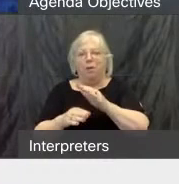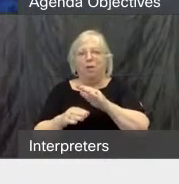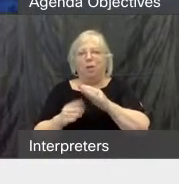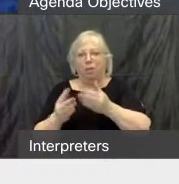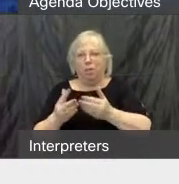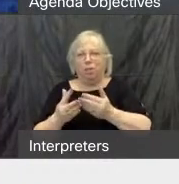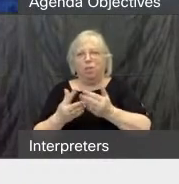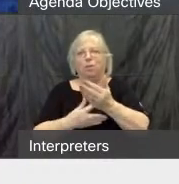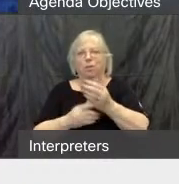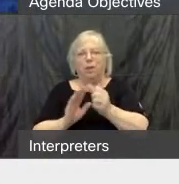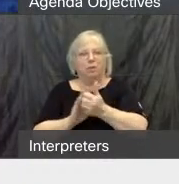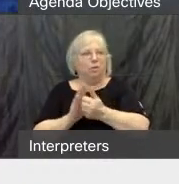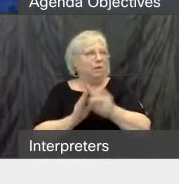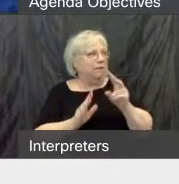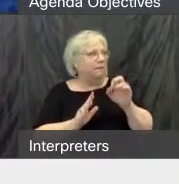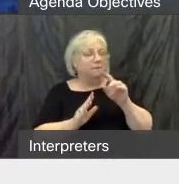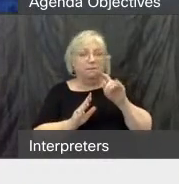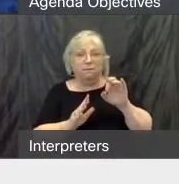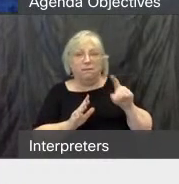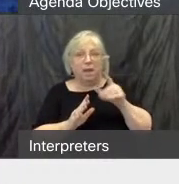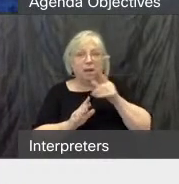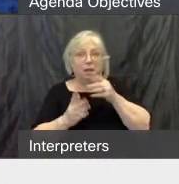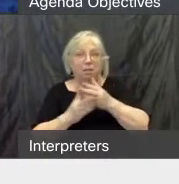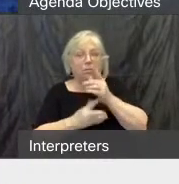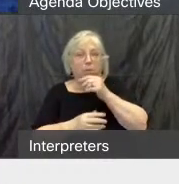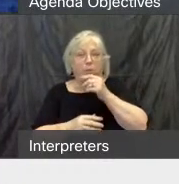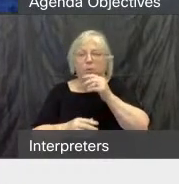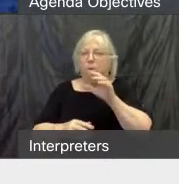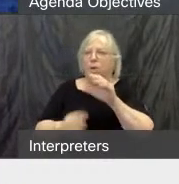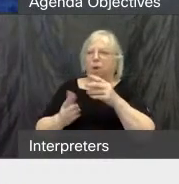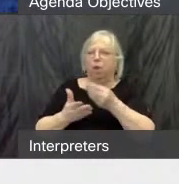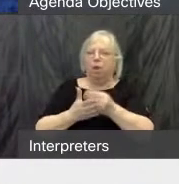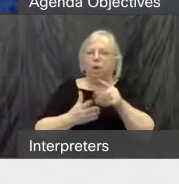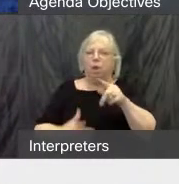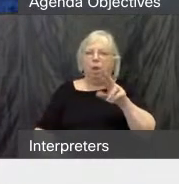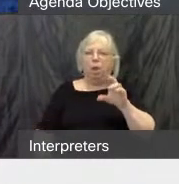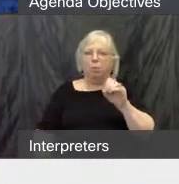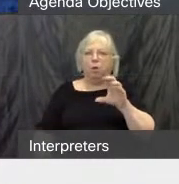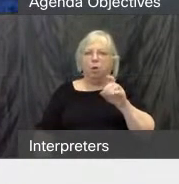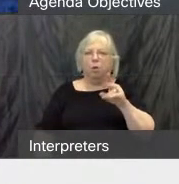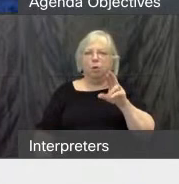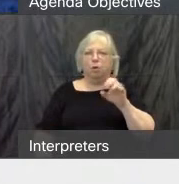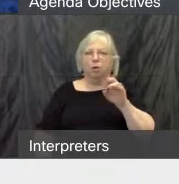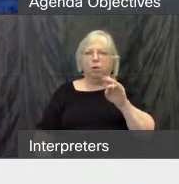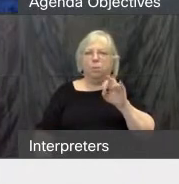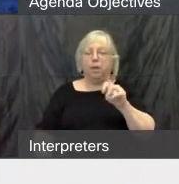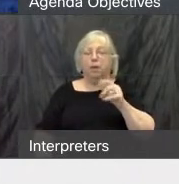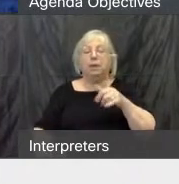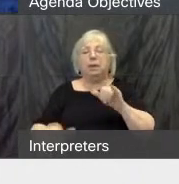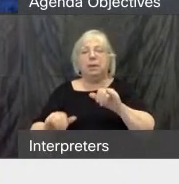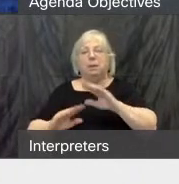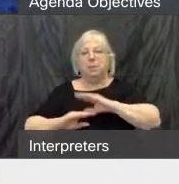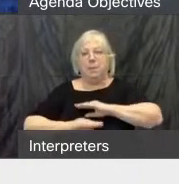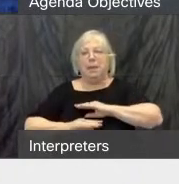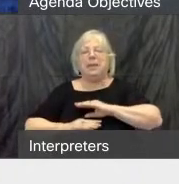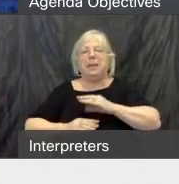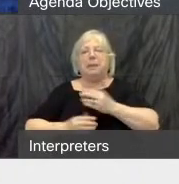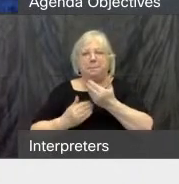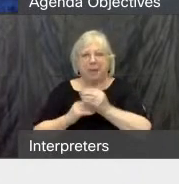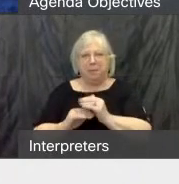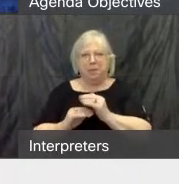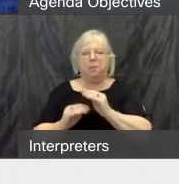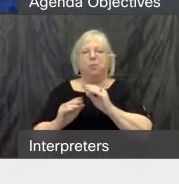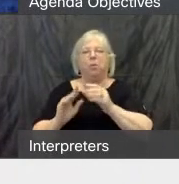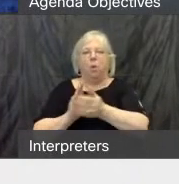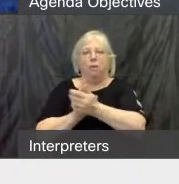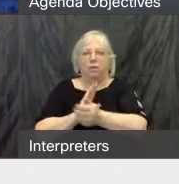who? Vetted through procurement. So it still meets the minimum qualifications for city code and